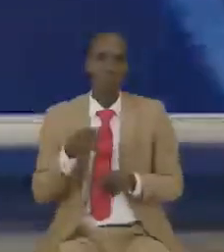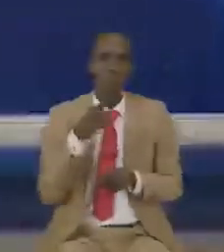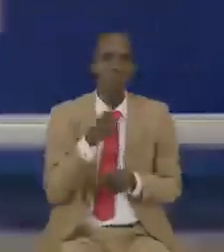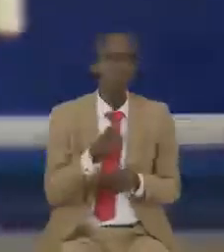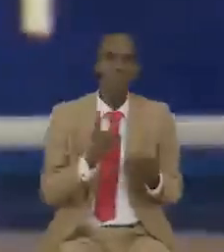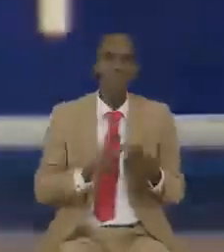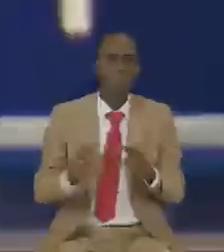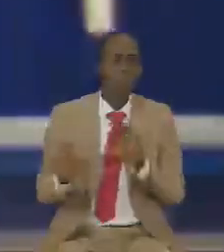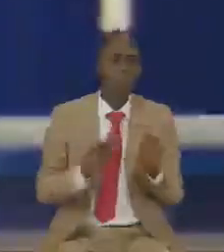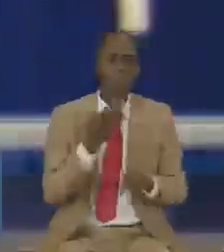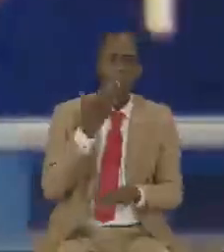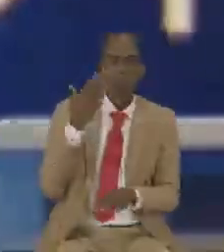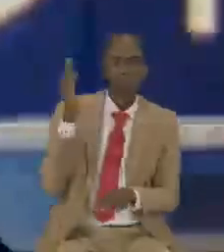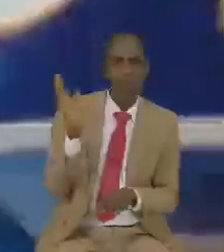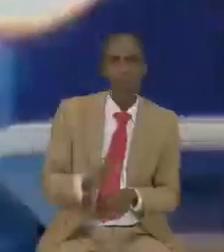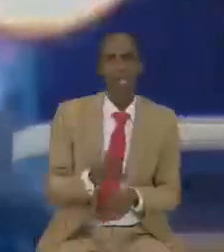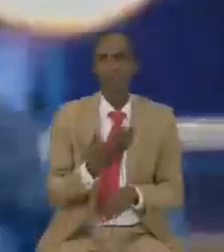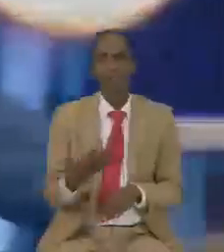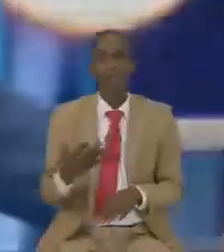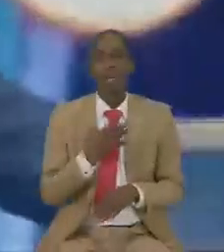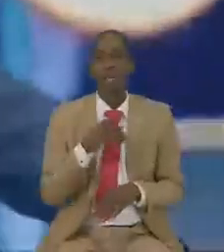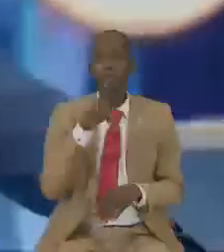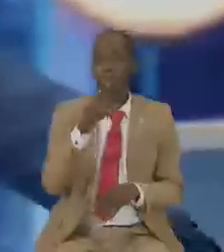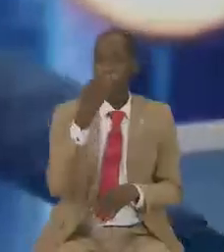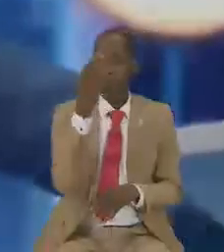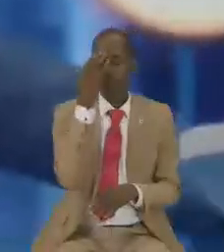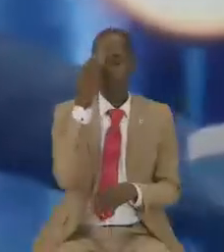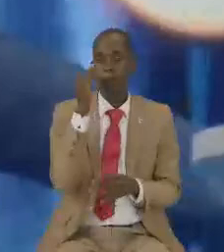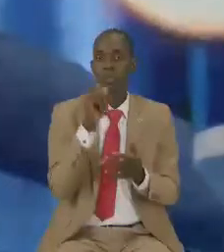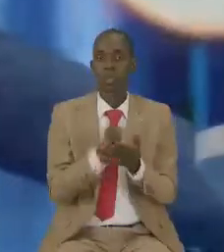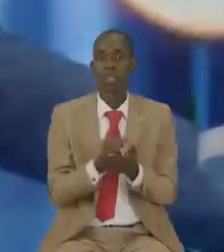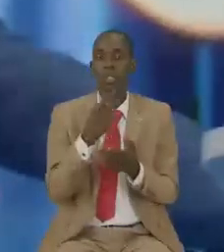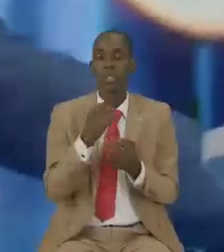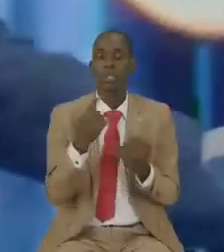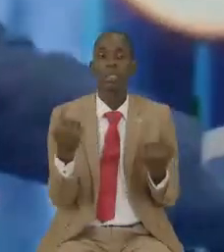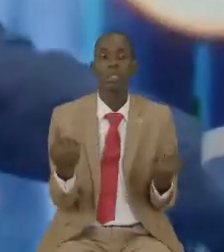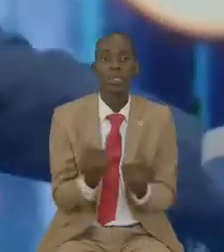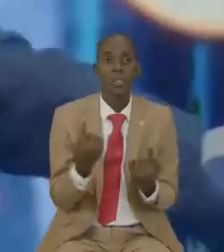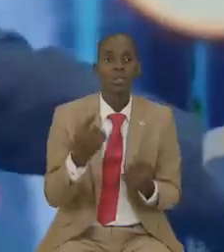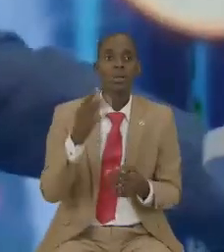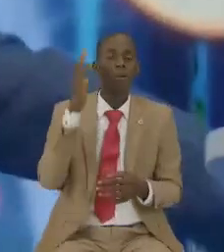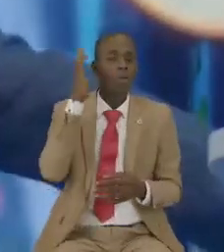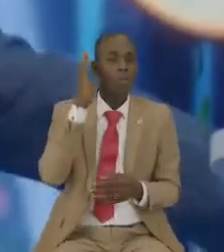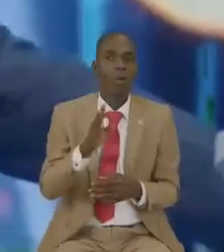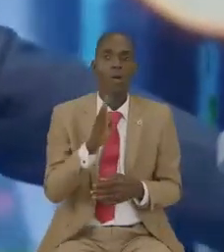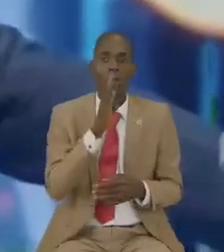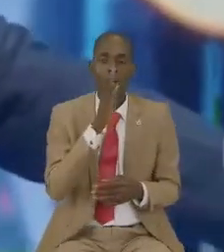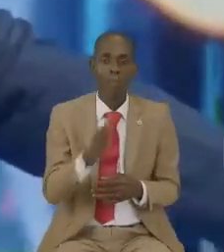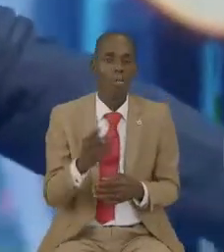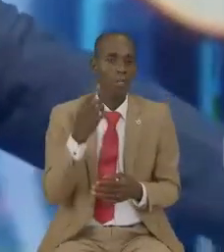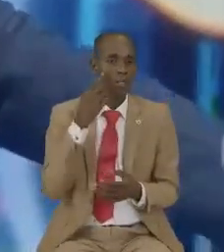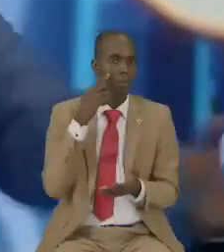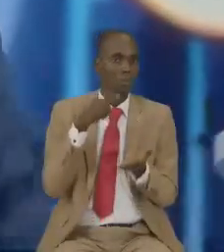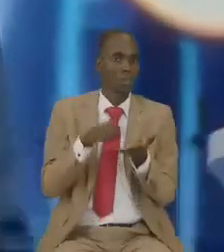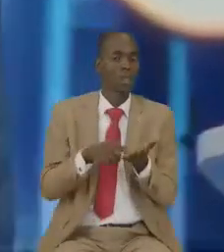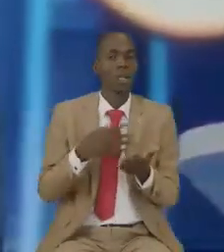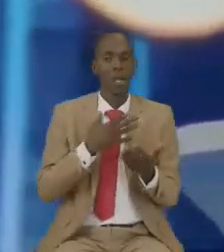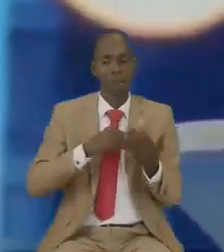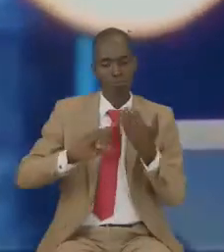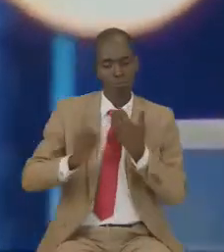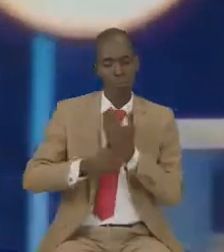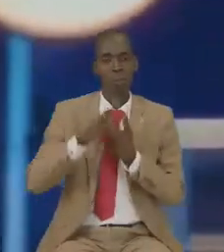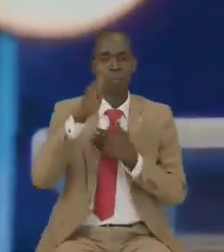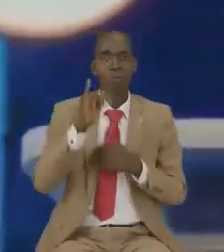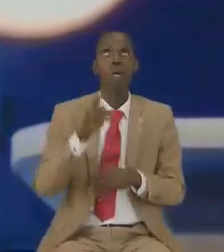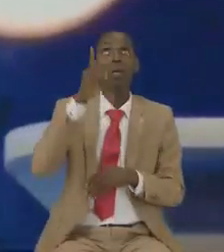do evil. And you know that the sin will be recognized and punished by God. And there's